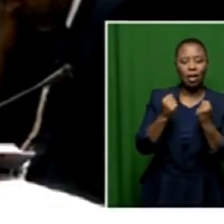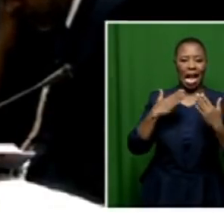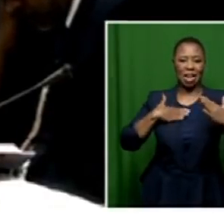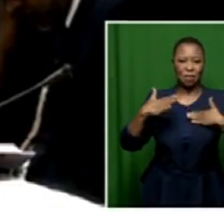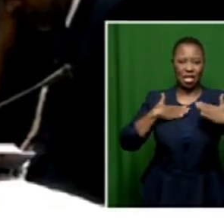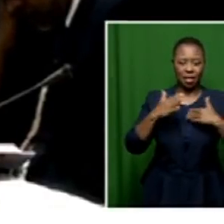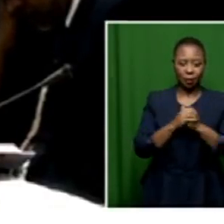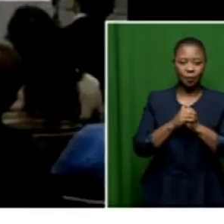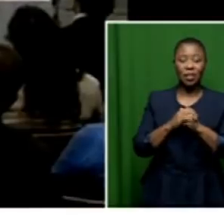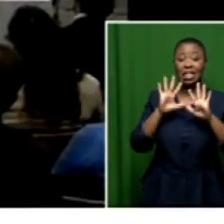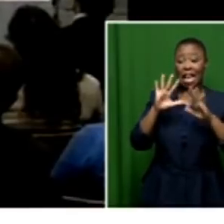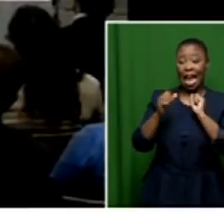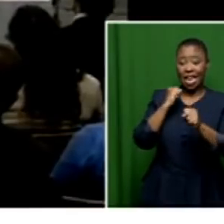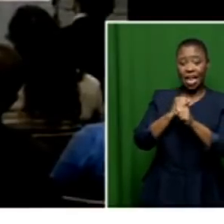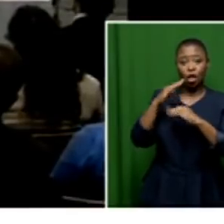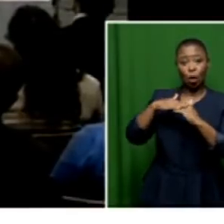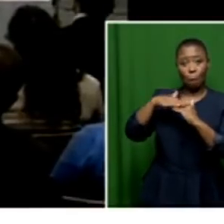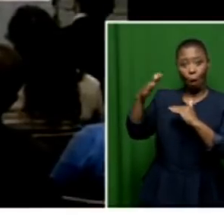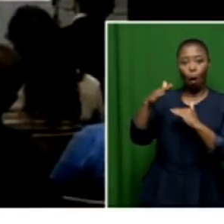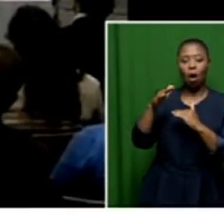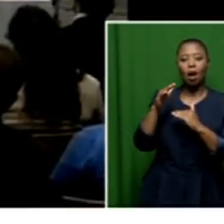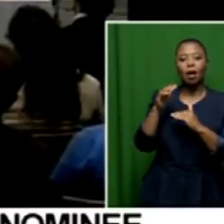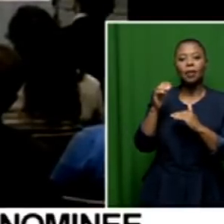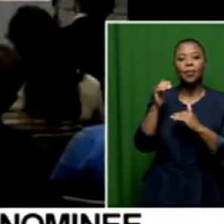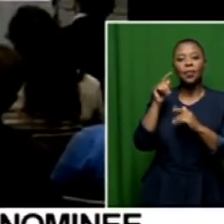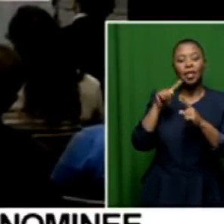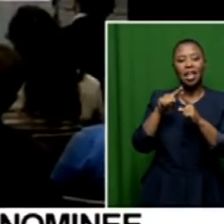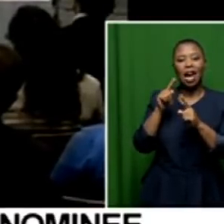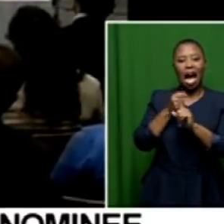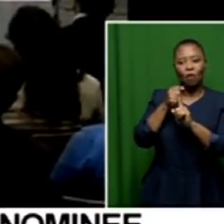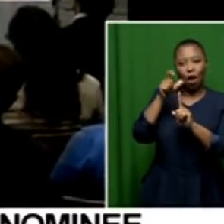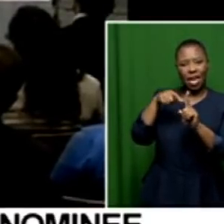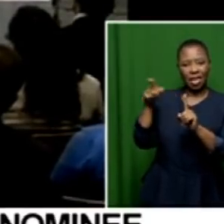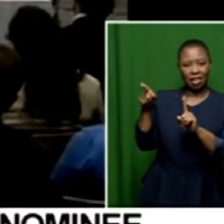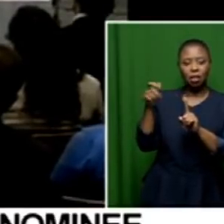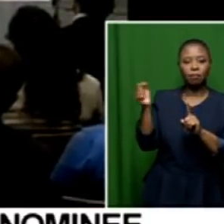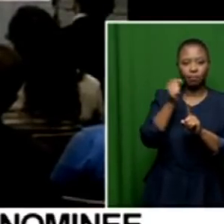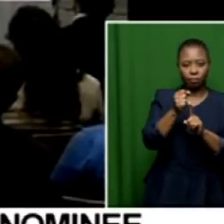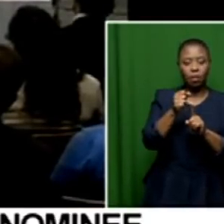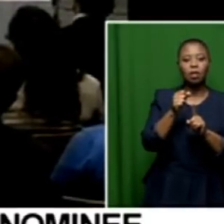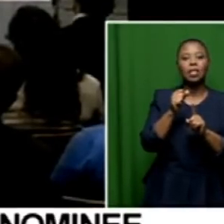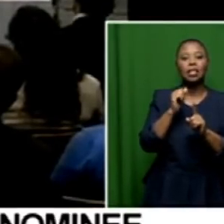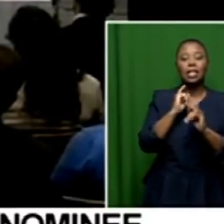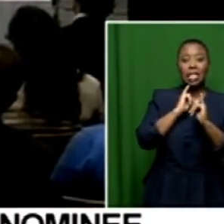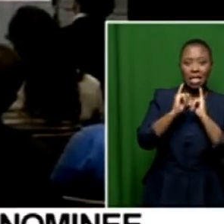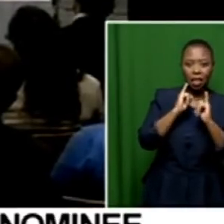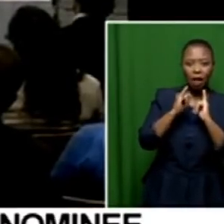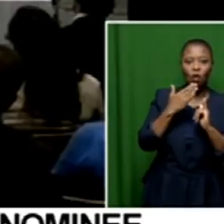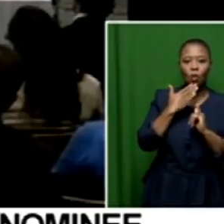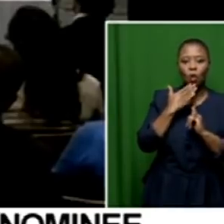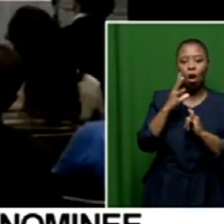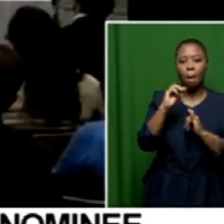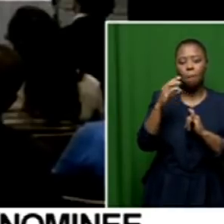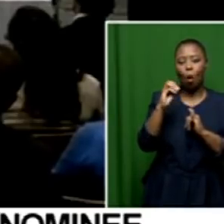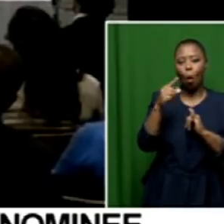years ago, Advocate Madlanga was one of the JSC commissioners that interviewed the former Chief Justice nominee